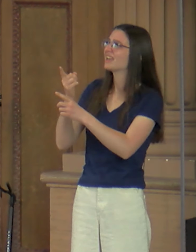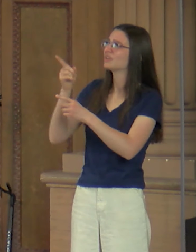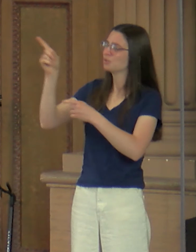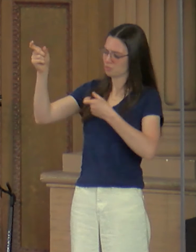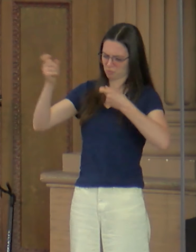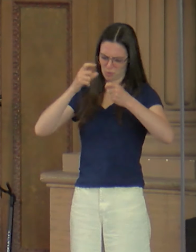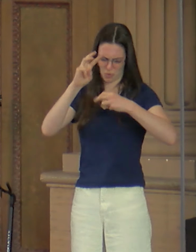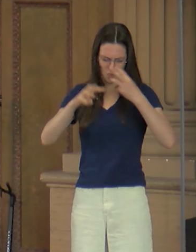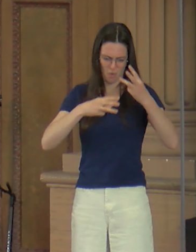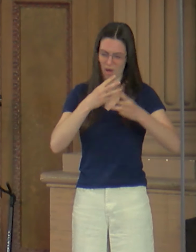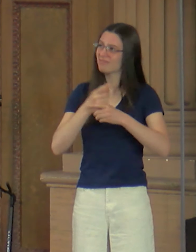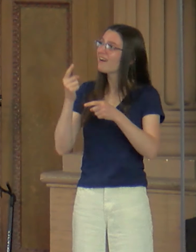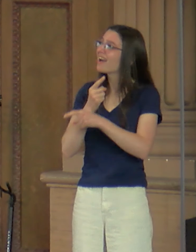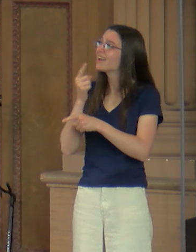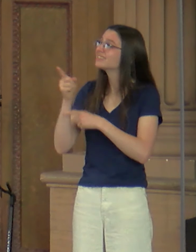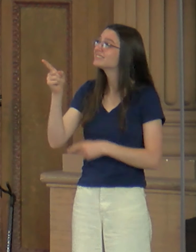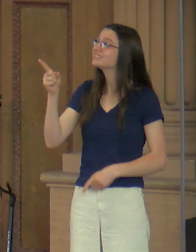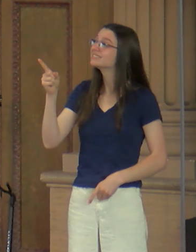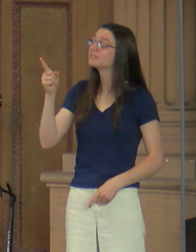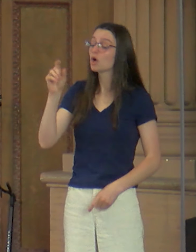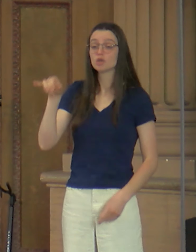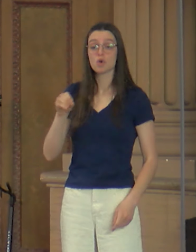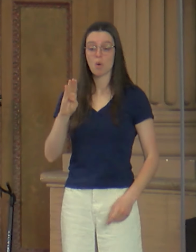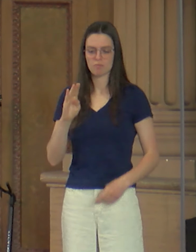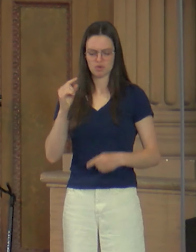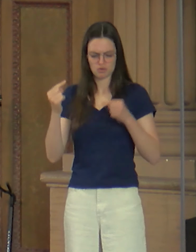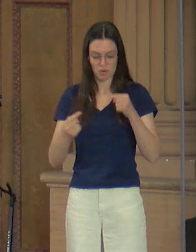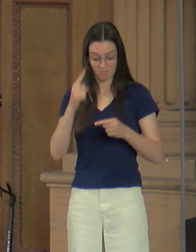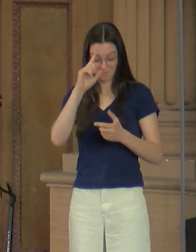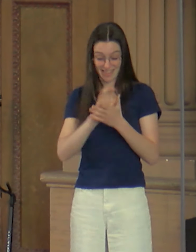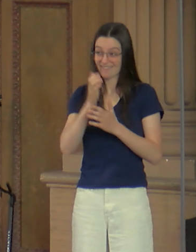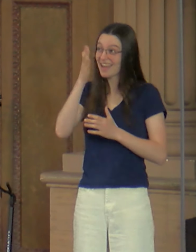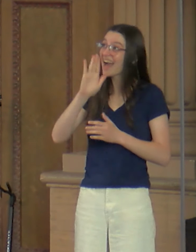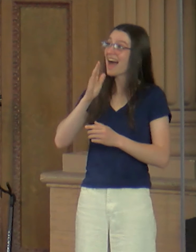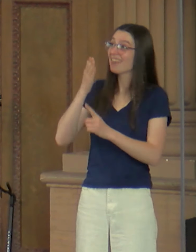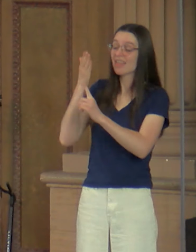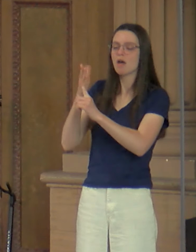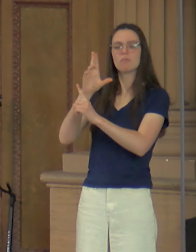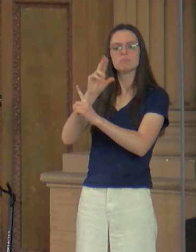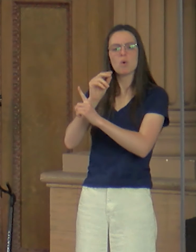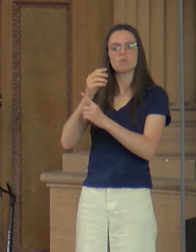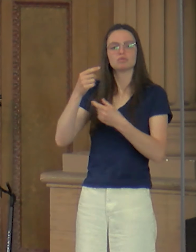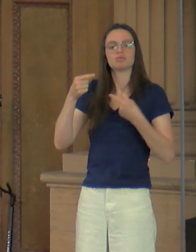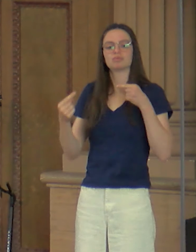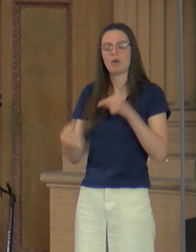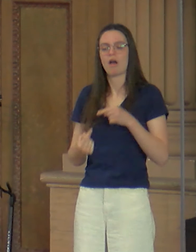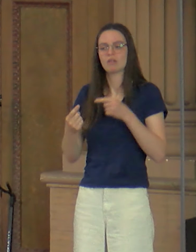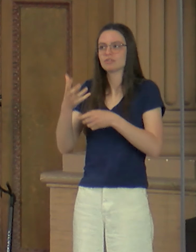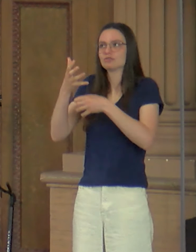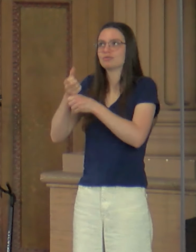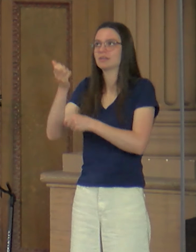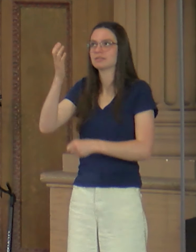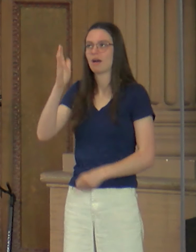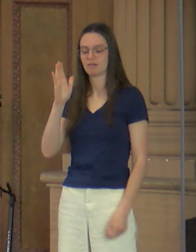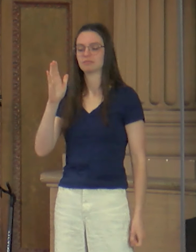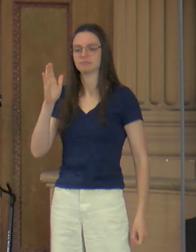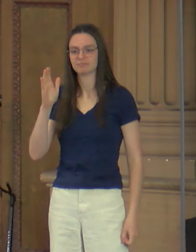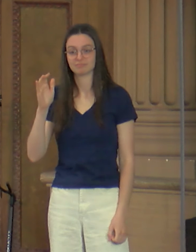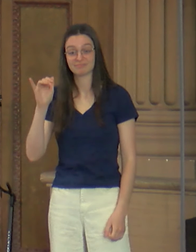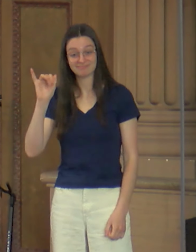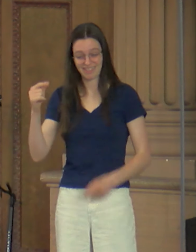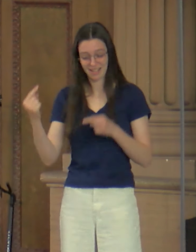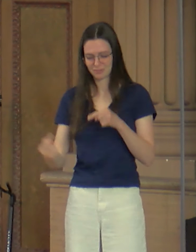way. And so Job didn't struggle to believe that God exists. He struggled to trust God. And that kind of struggle isn't unique to